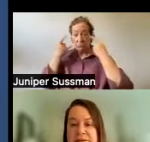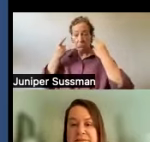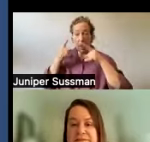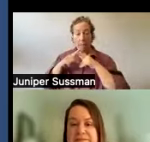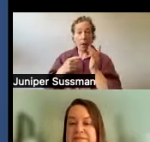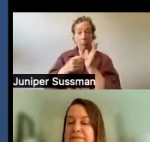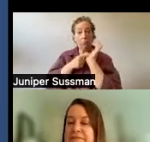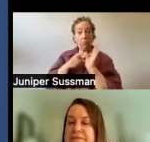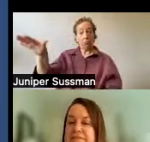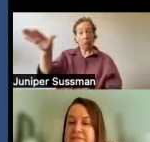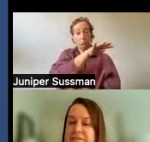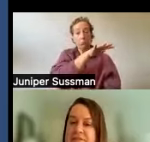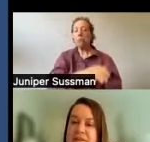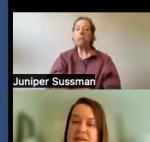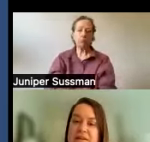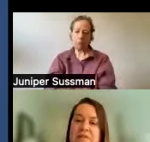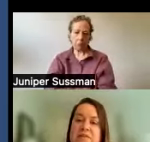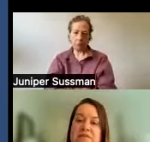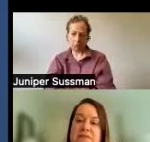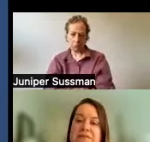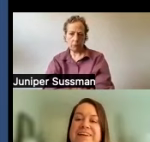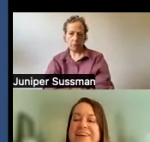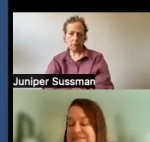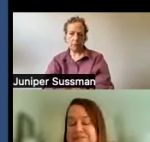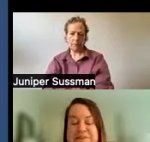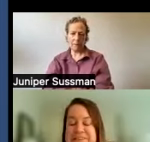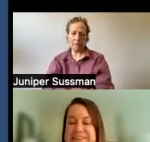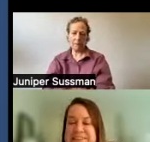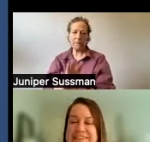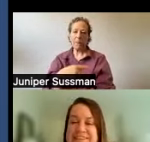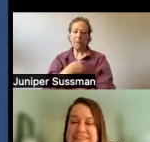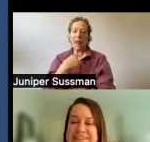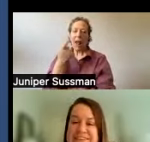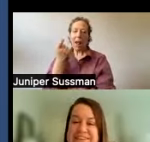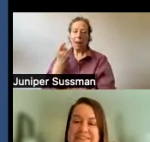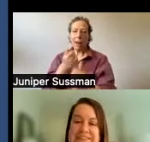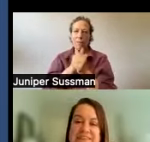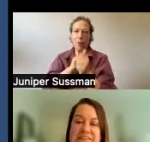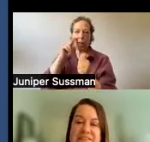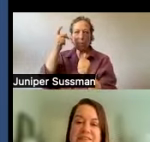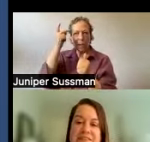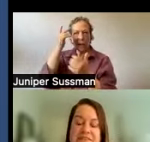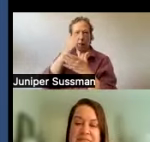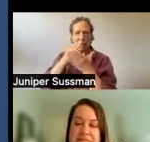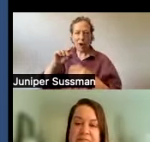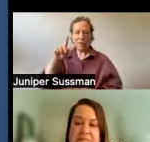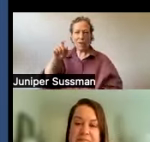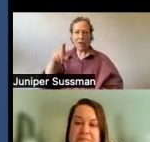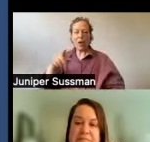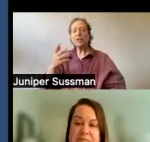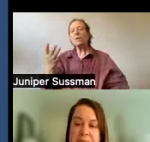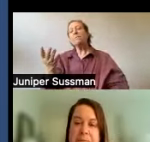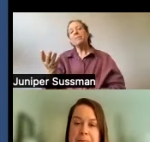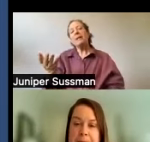Okay. And I'll just highlight, I'm kind of avoiding the politicalization question, but just to highlight that, of course, you know, with this interactive process